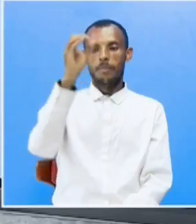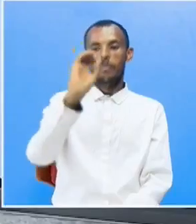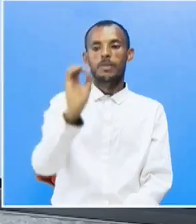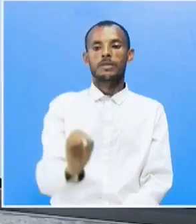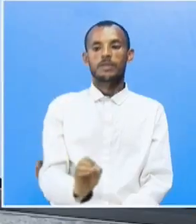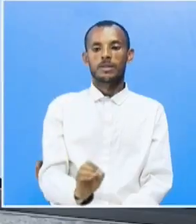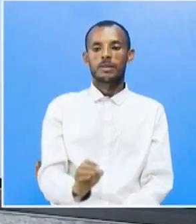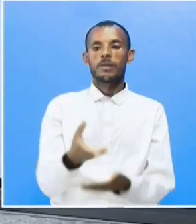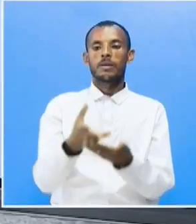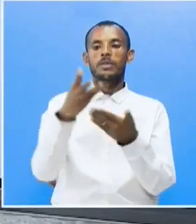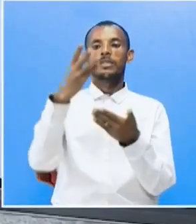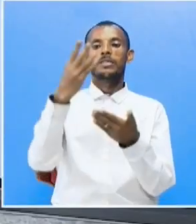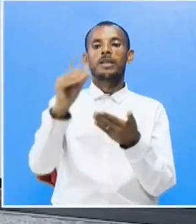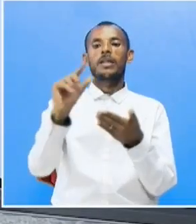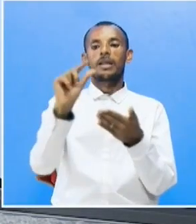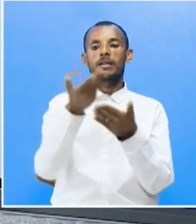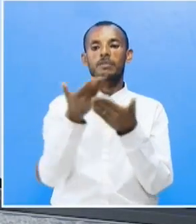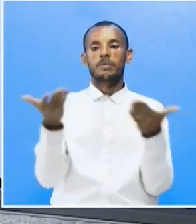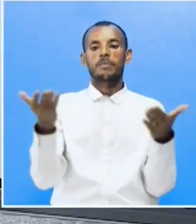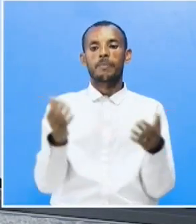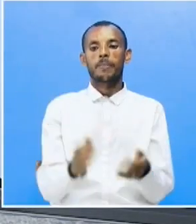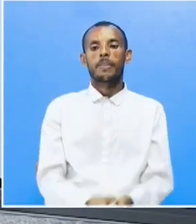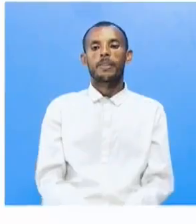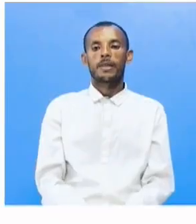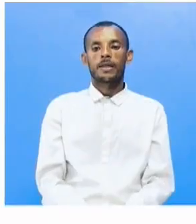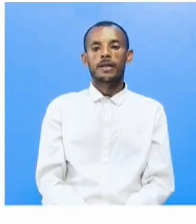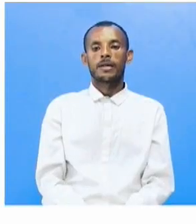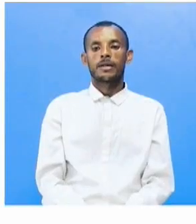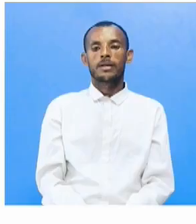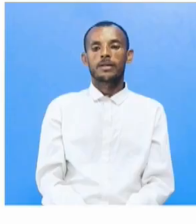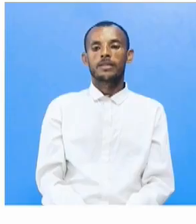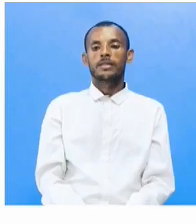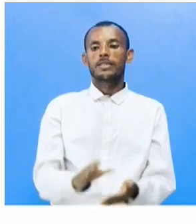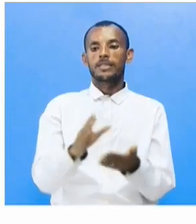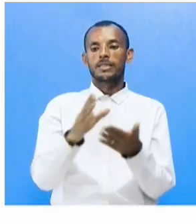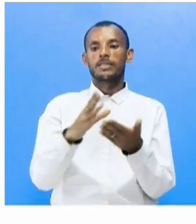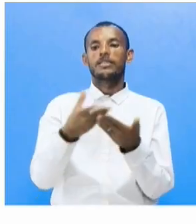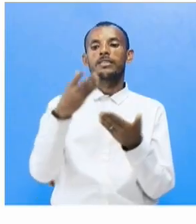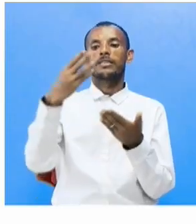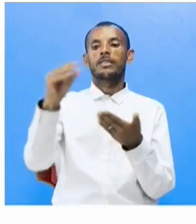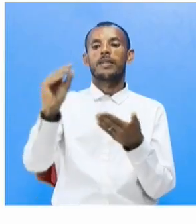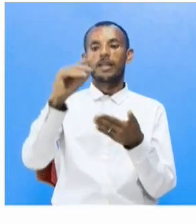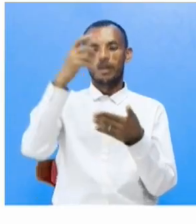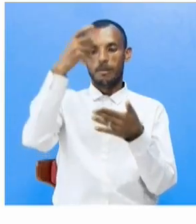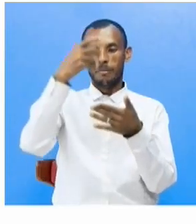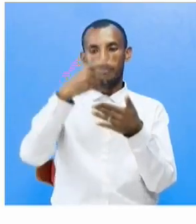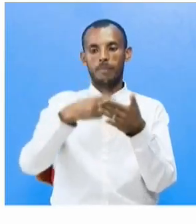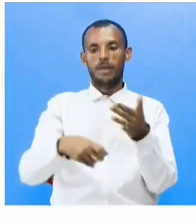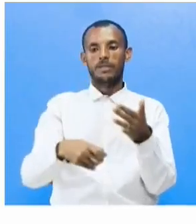By selling an article again, the selling price is given. The selling price is this